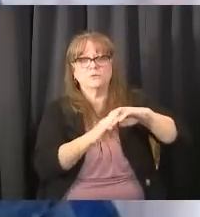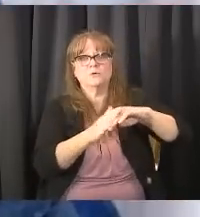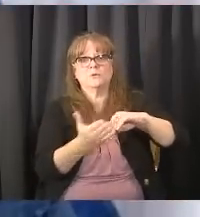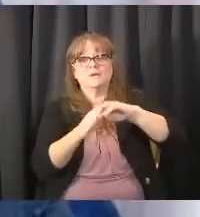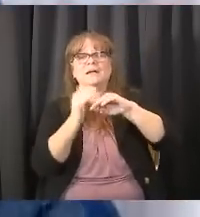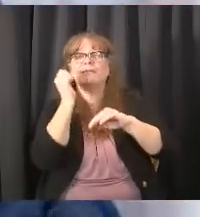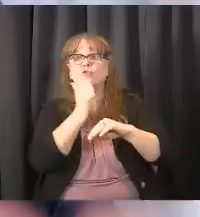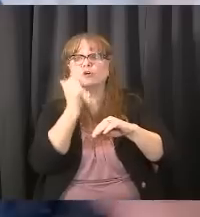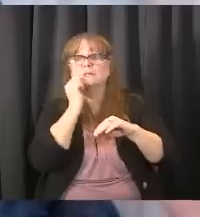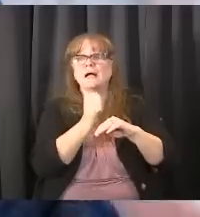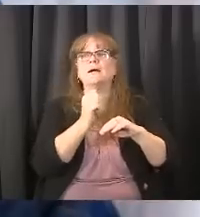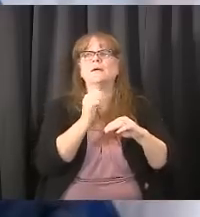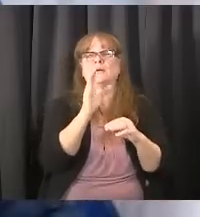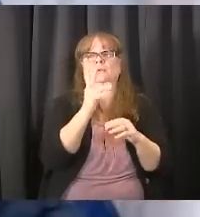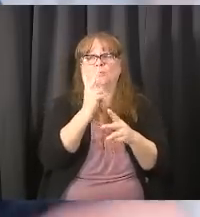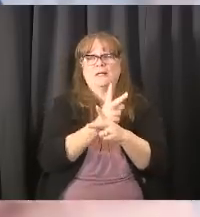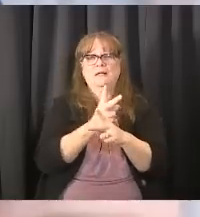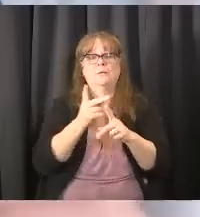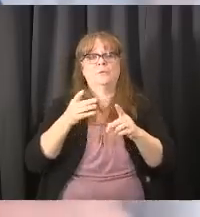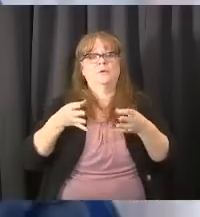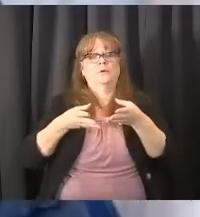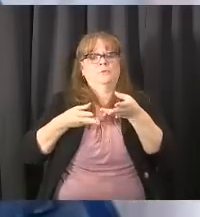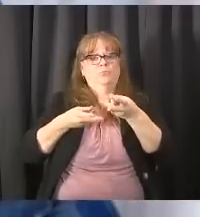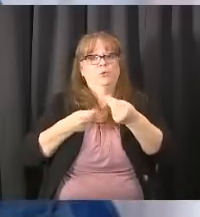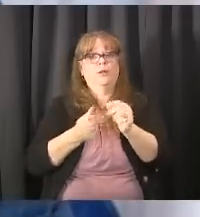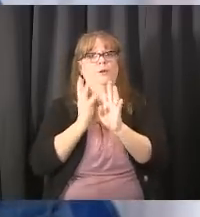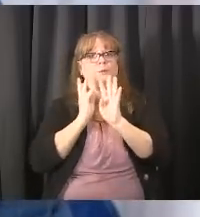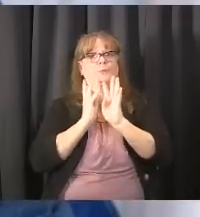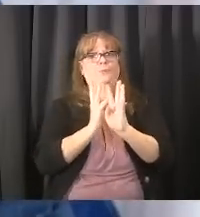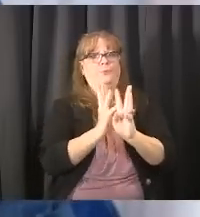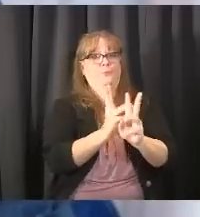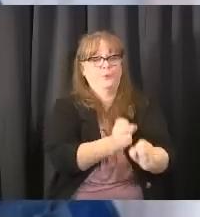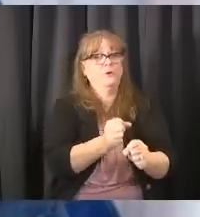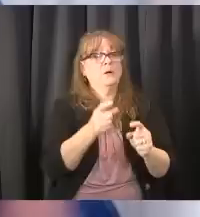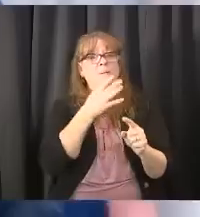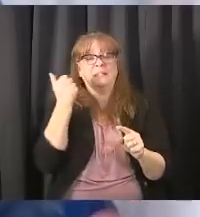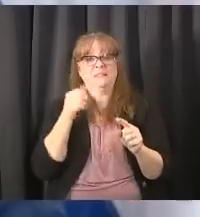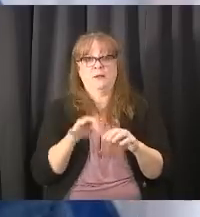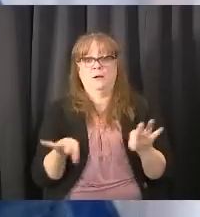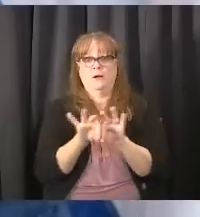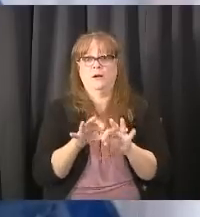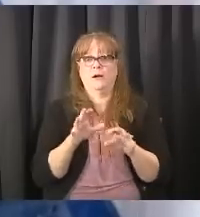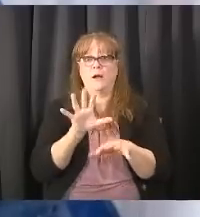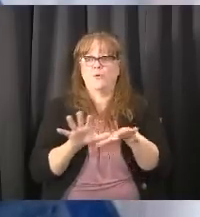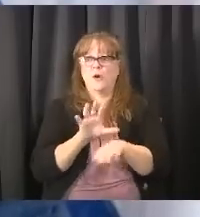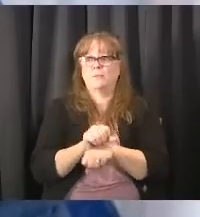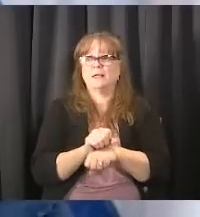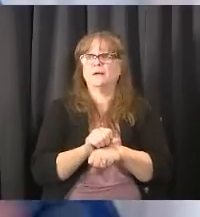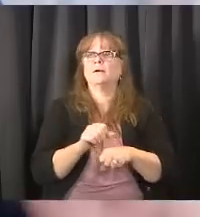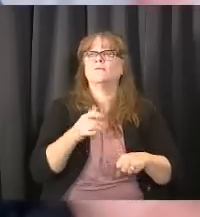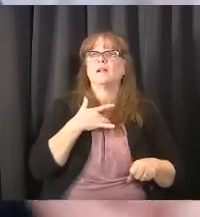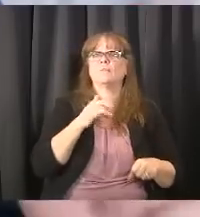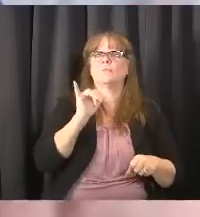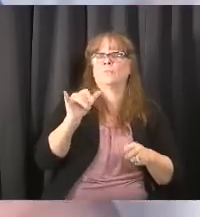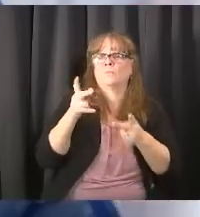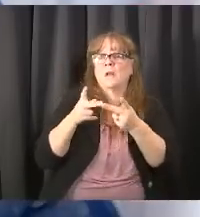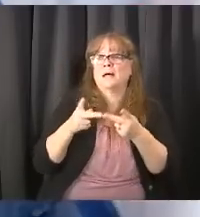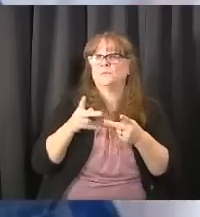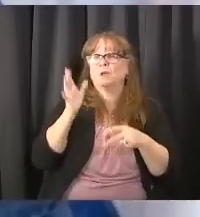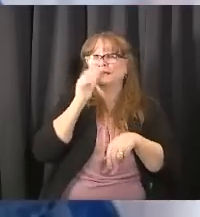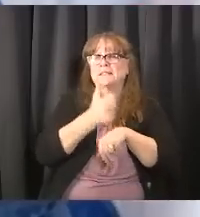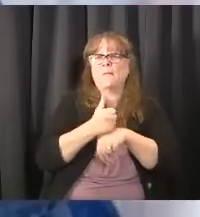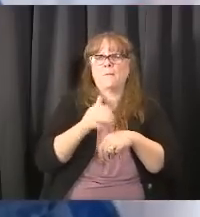scale, but I think most people will do small and medium scale for the vaccine because there's not a lot